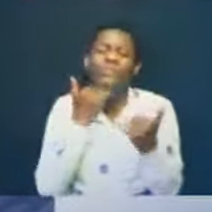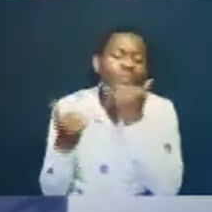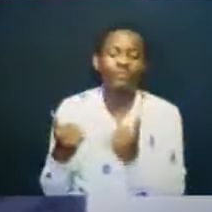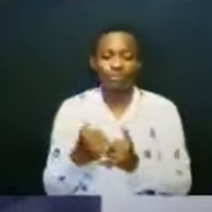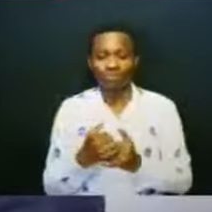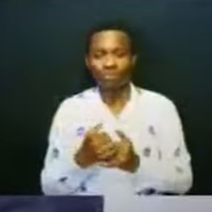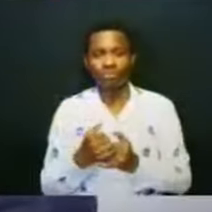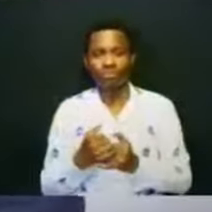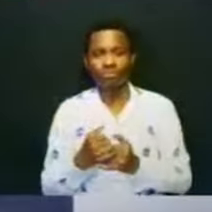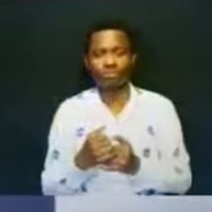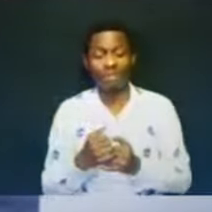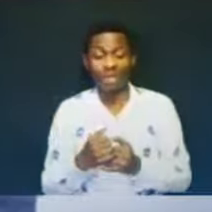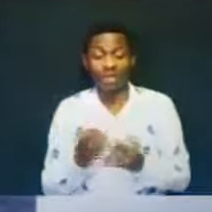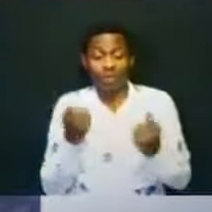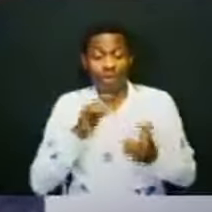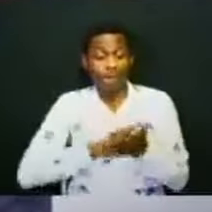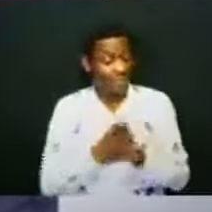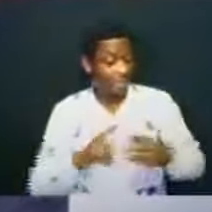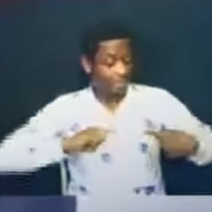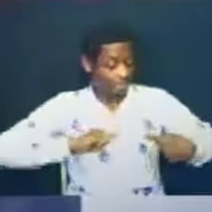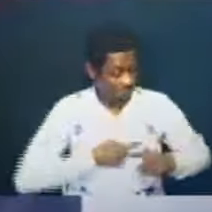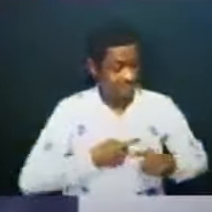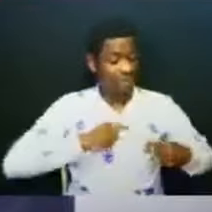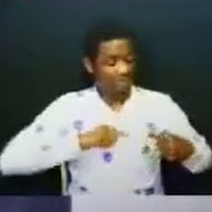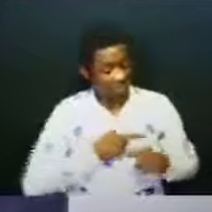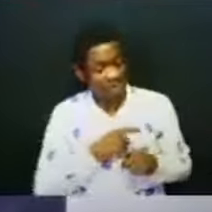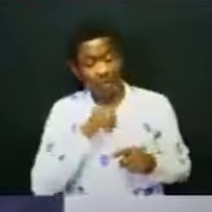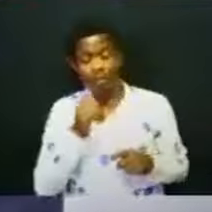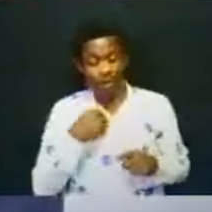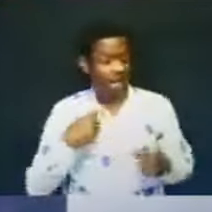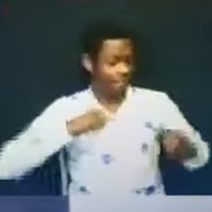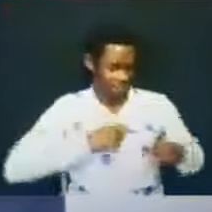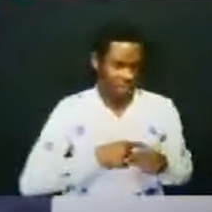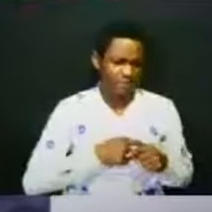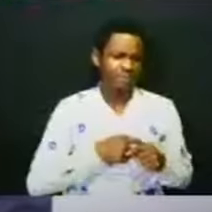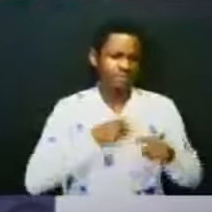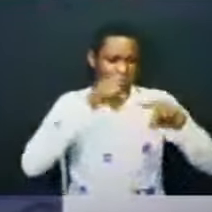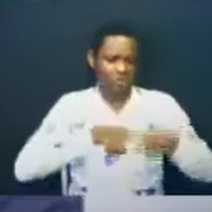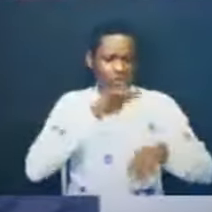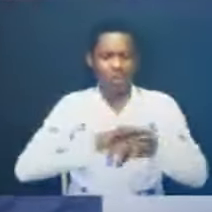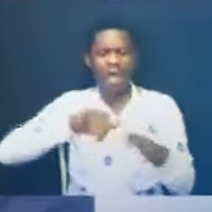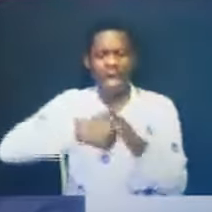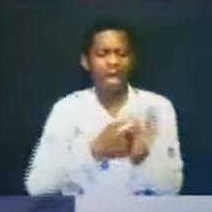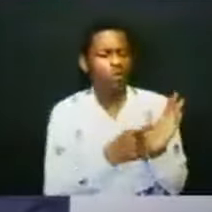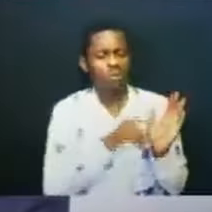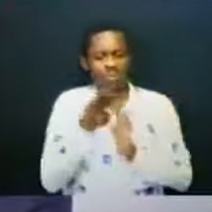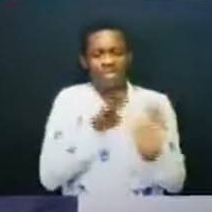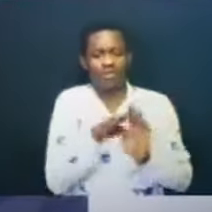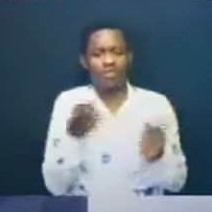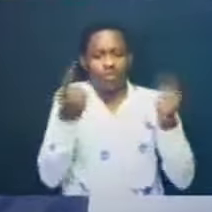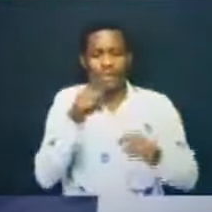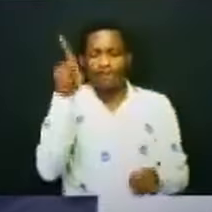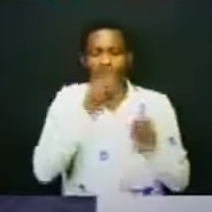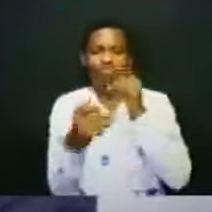Whether you become bitter or not would depend on your attitude towards the offense. And